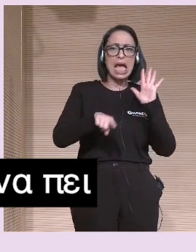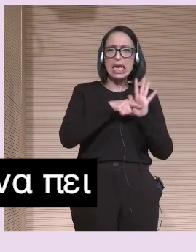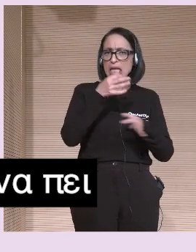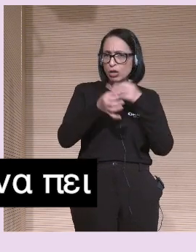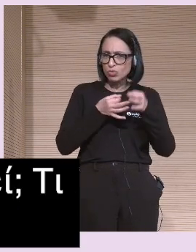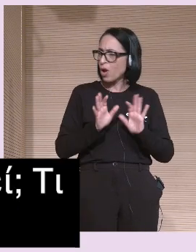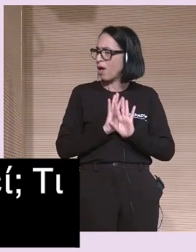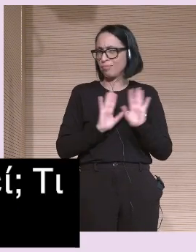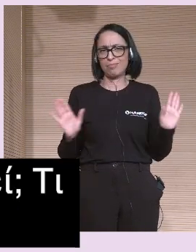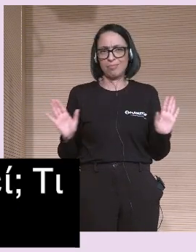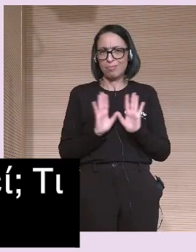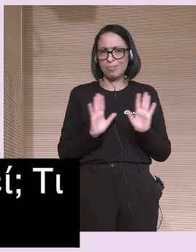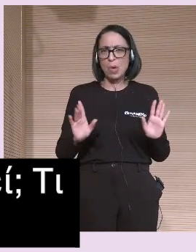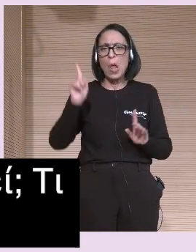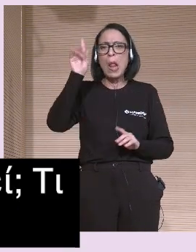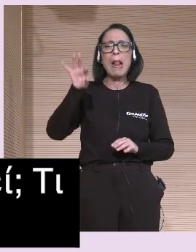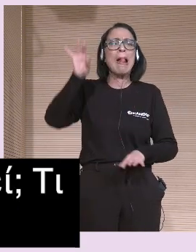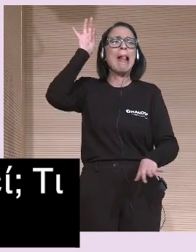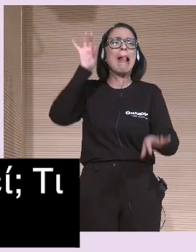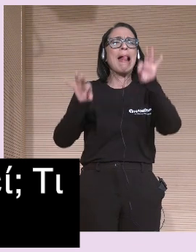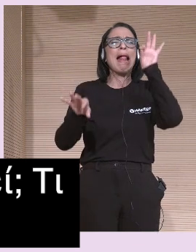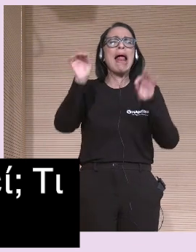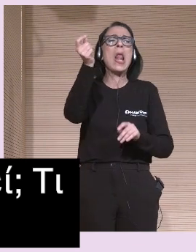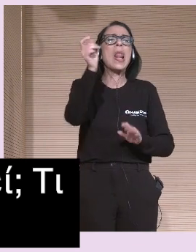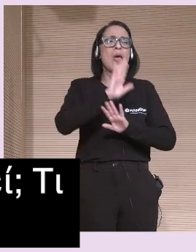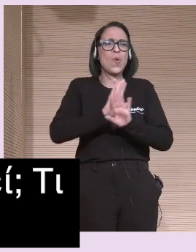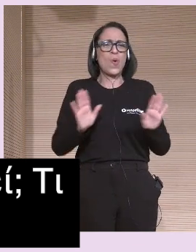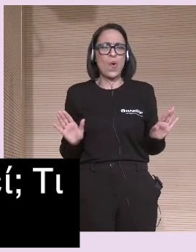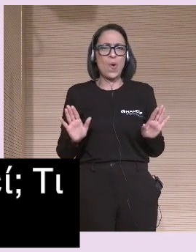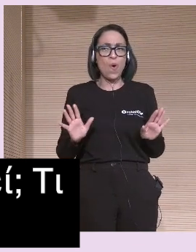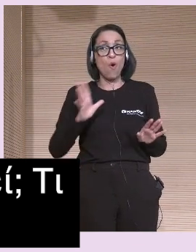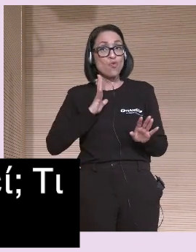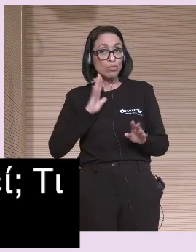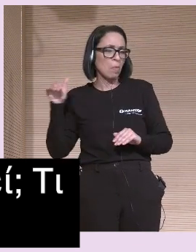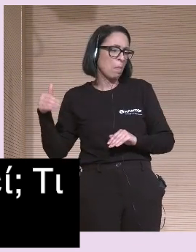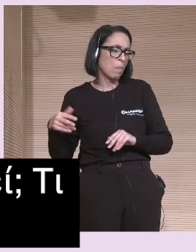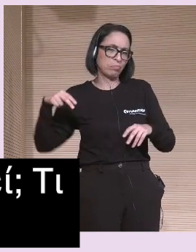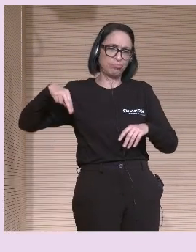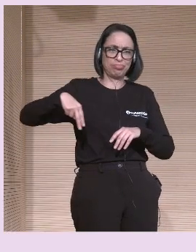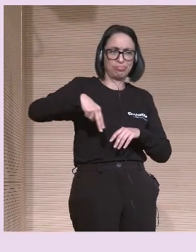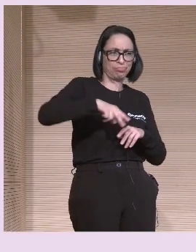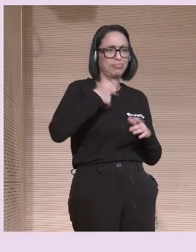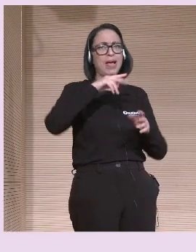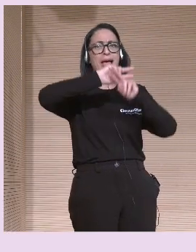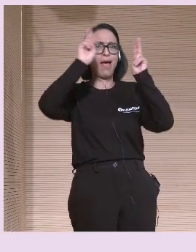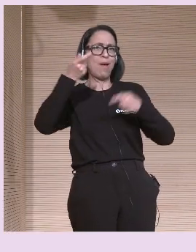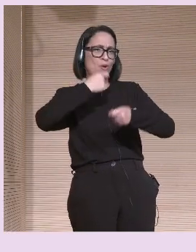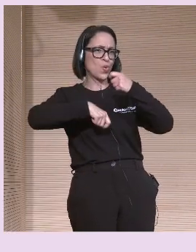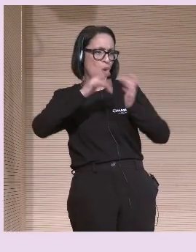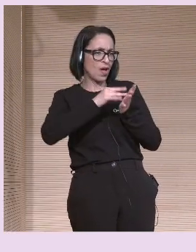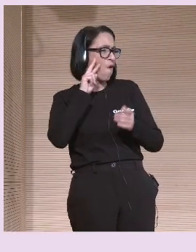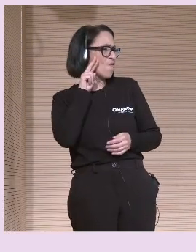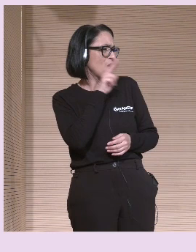only occasionally who come in and say, what's this kind of woke nonsense? You know, why, who funds you? What's all this about? But it's about, I